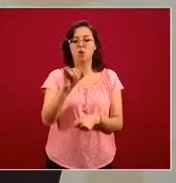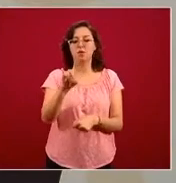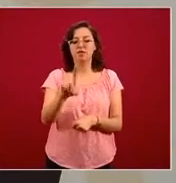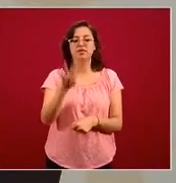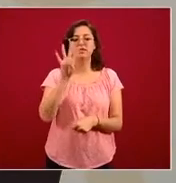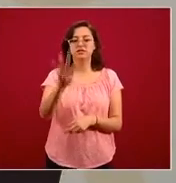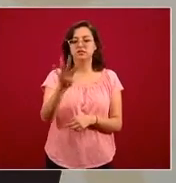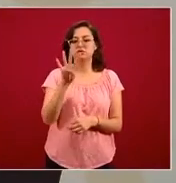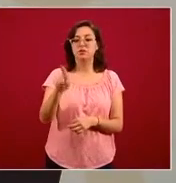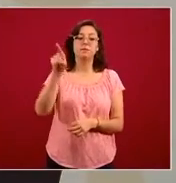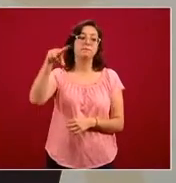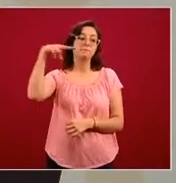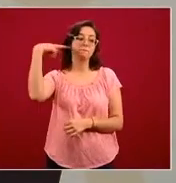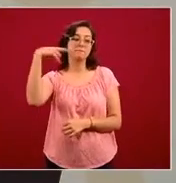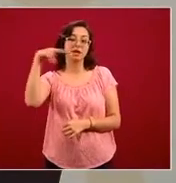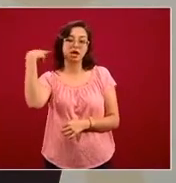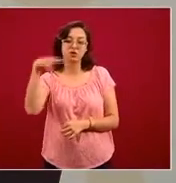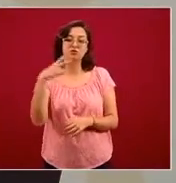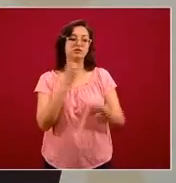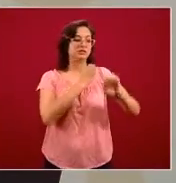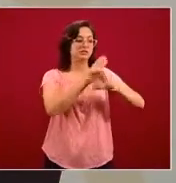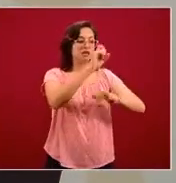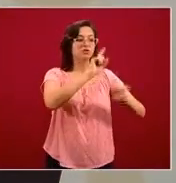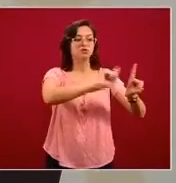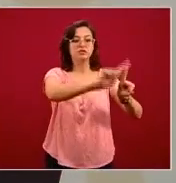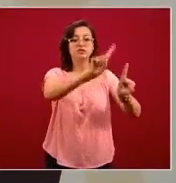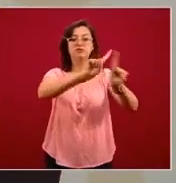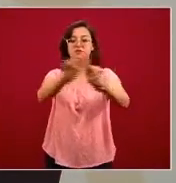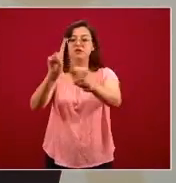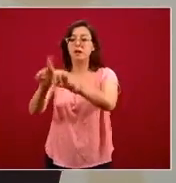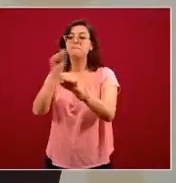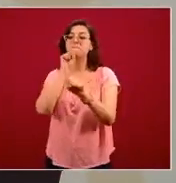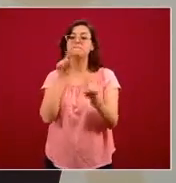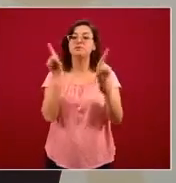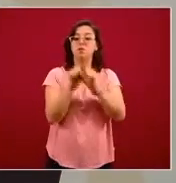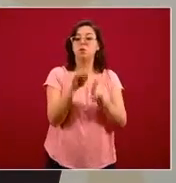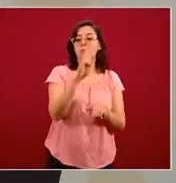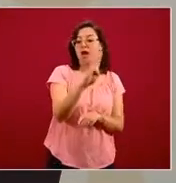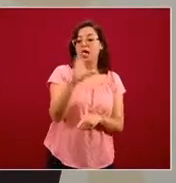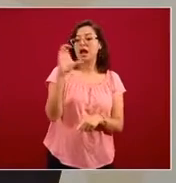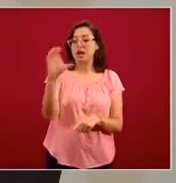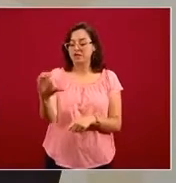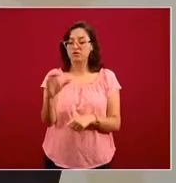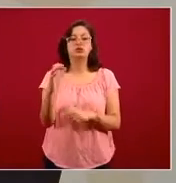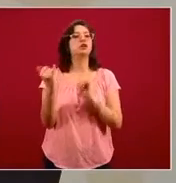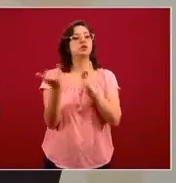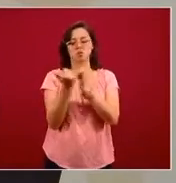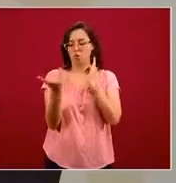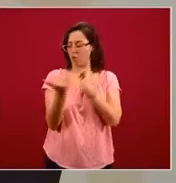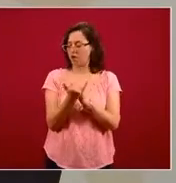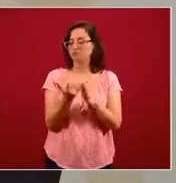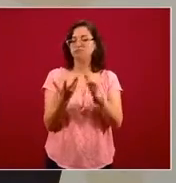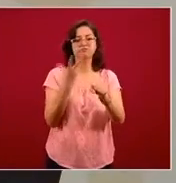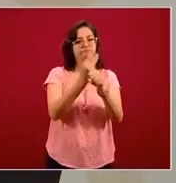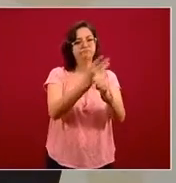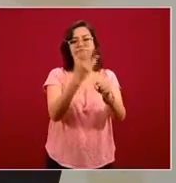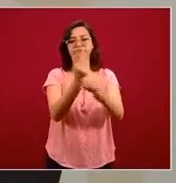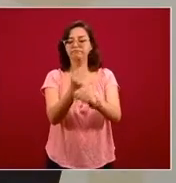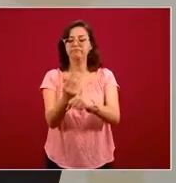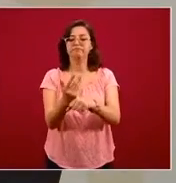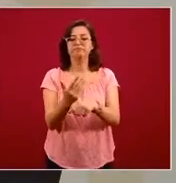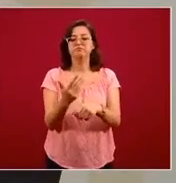in Veracruz. So that has occurred, that has happened in a number of states, like in Baja California as well.